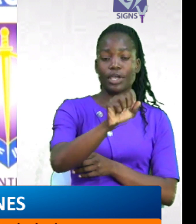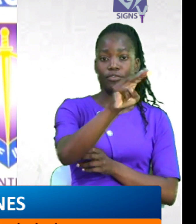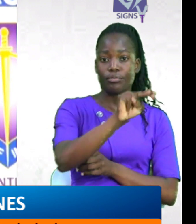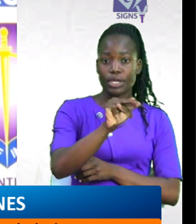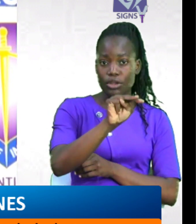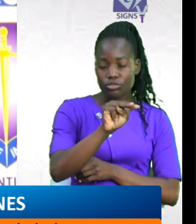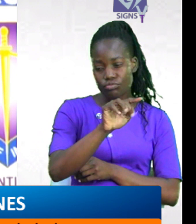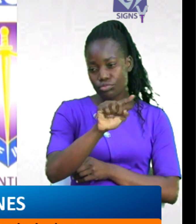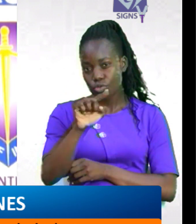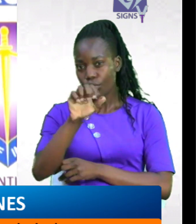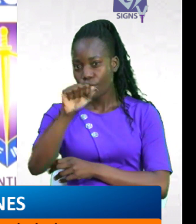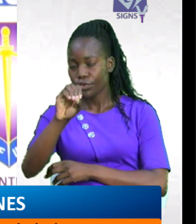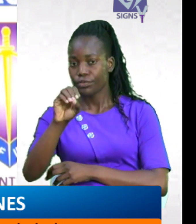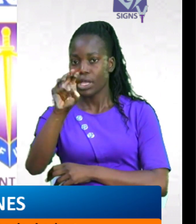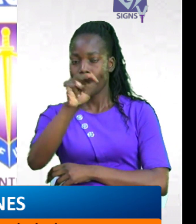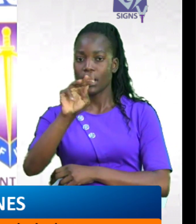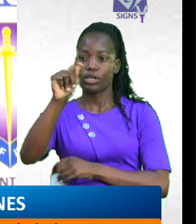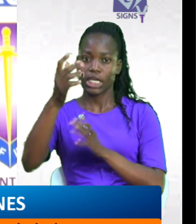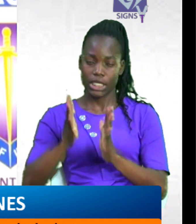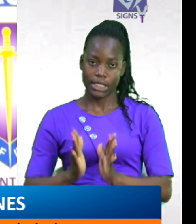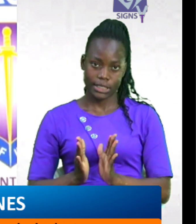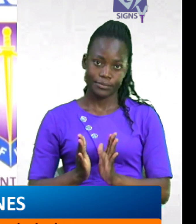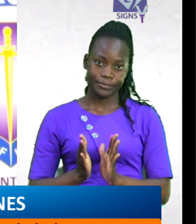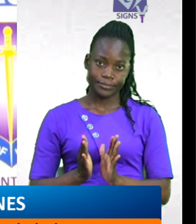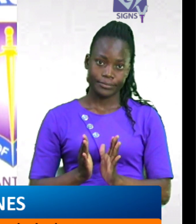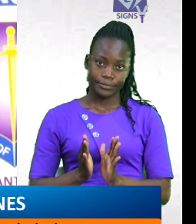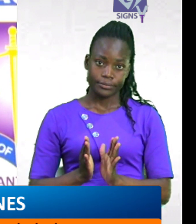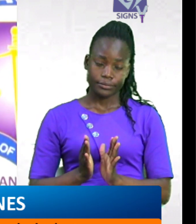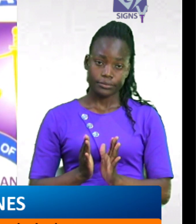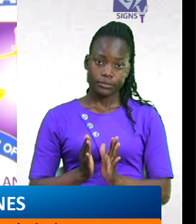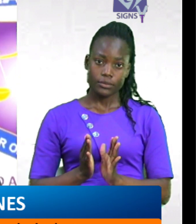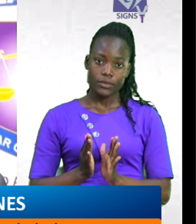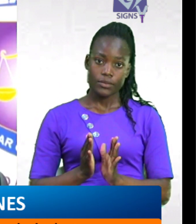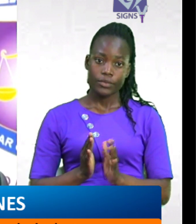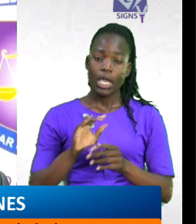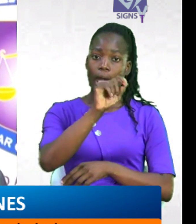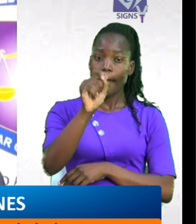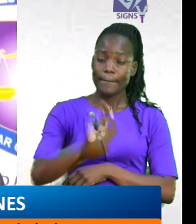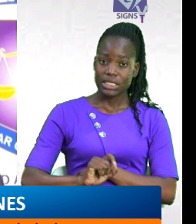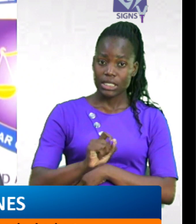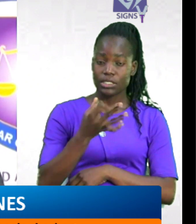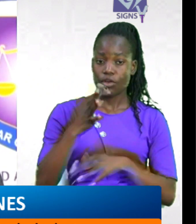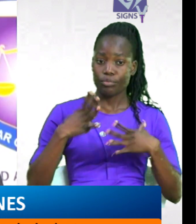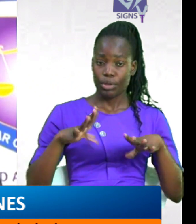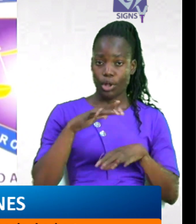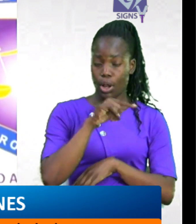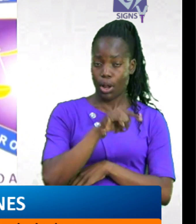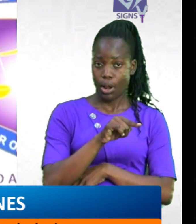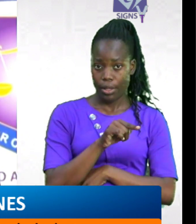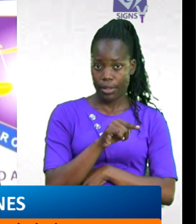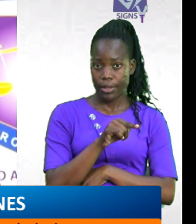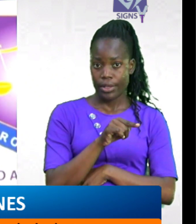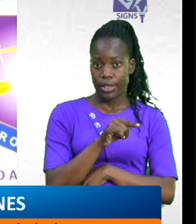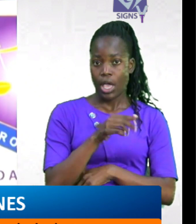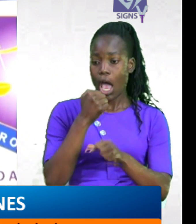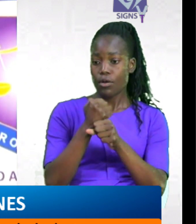about 700 people who are working in EACC. We are 45 million, going to